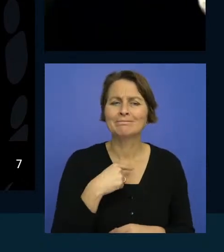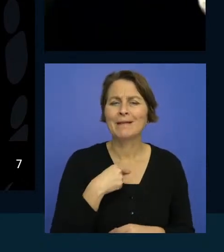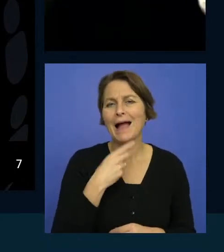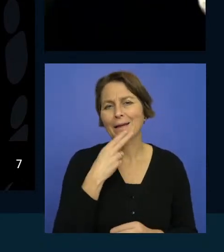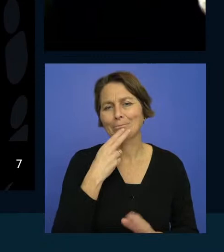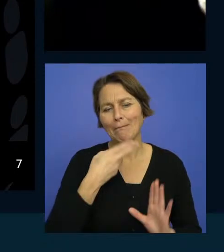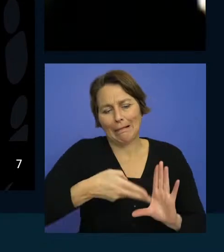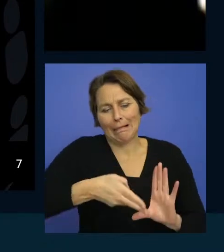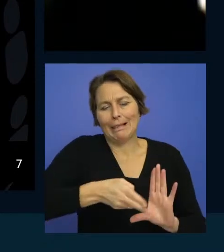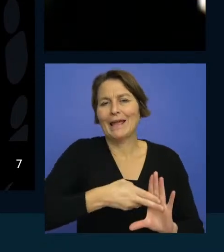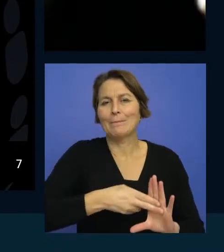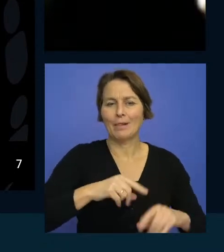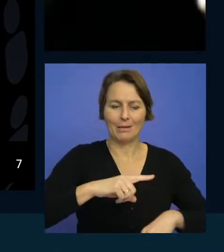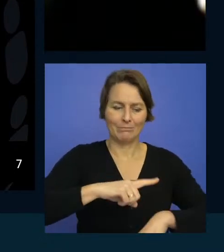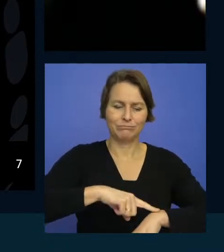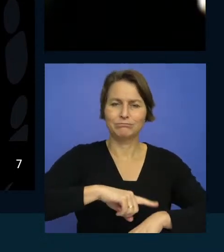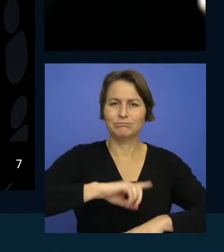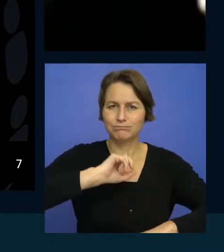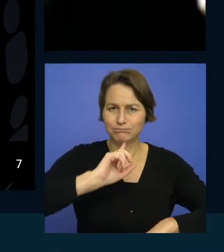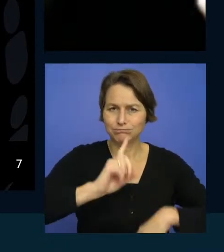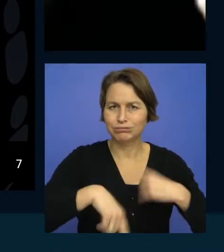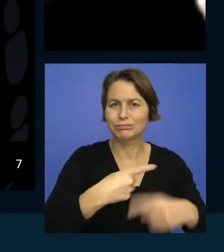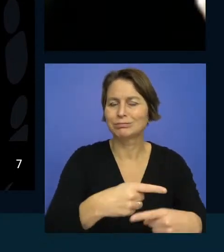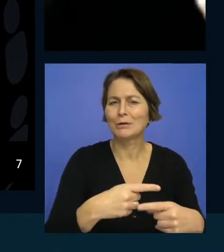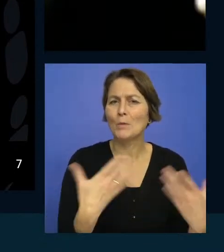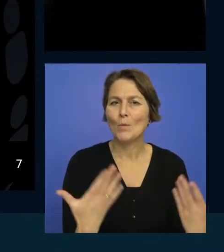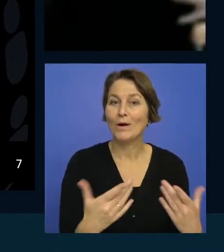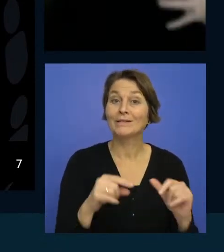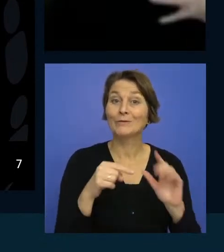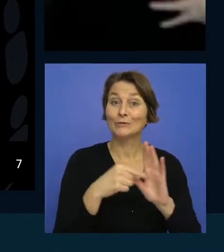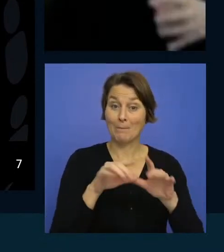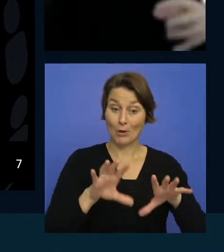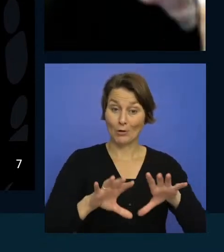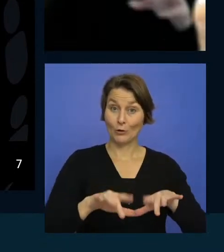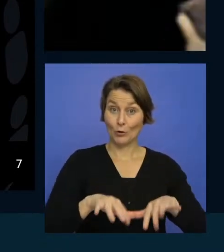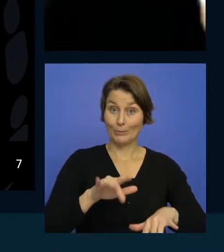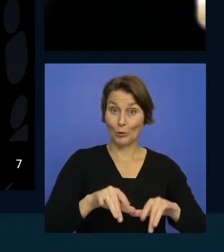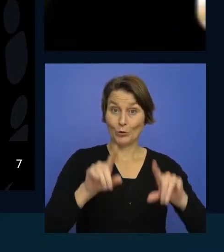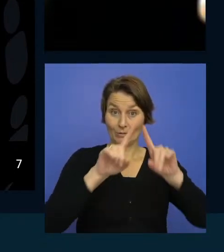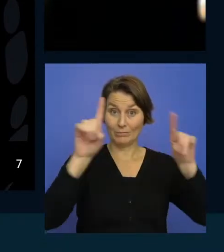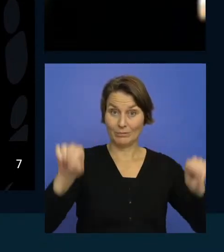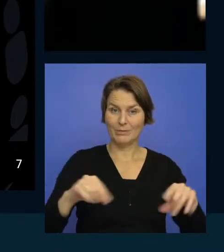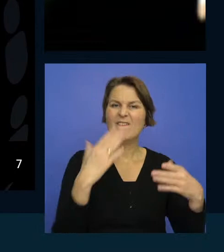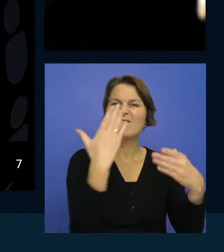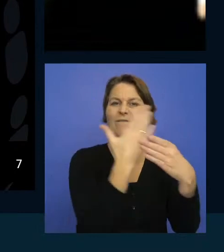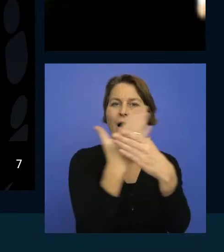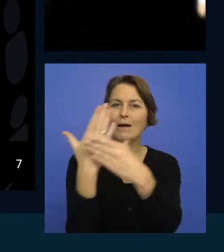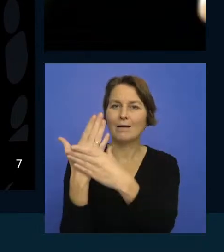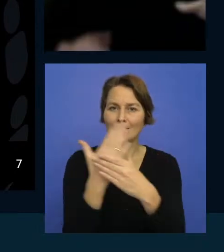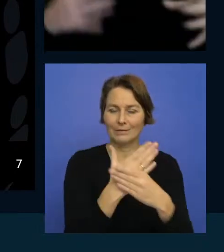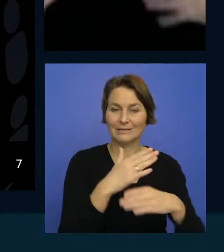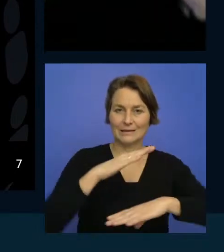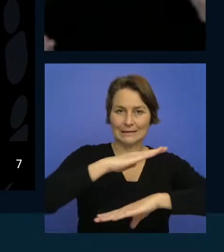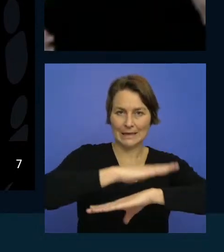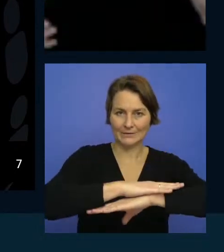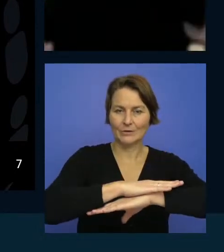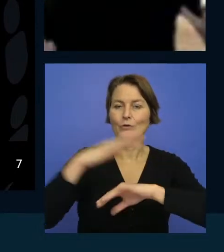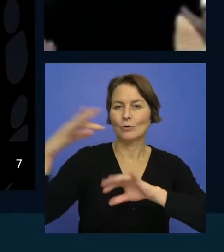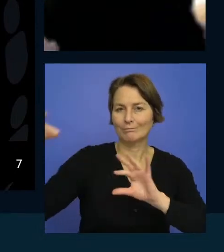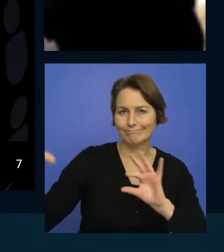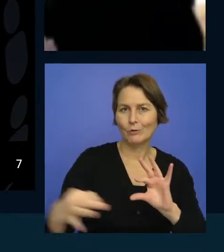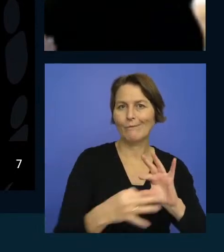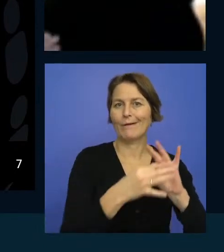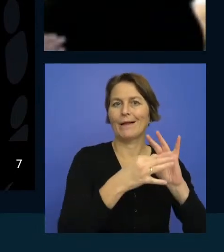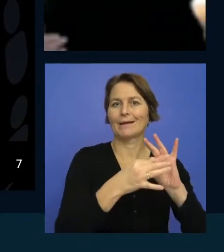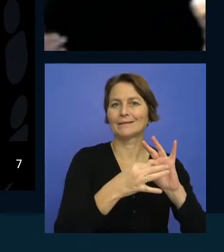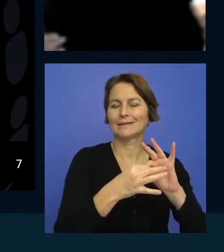are Power BI desktop files that you can then just connect to your own tenant, and you will get some really,